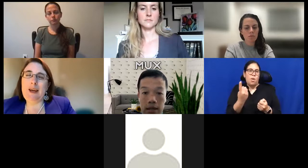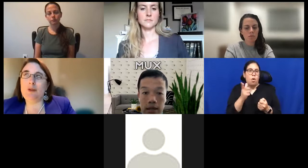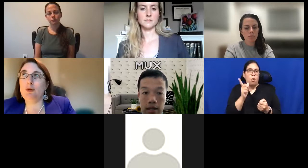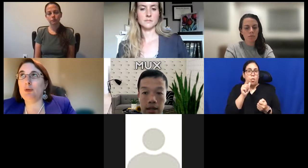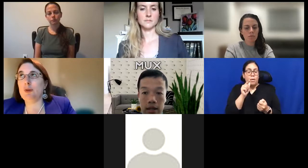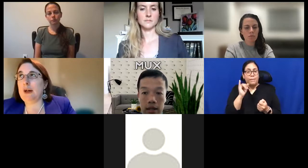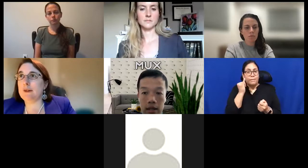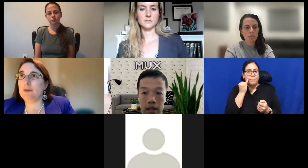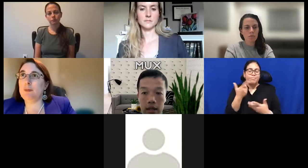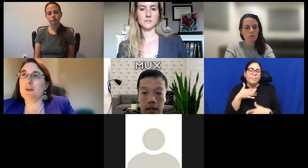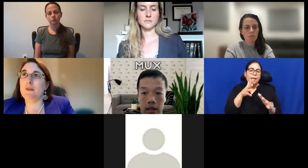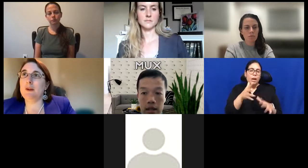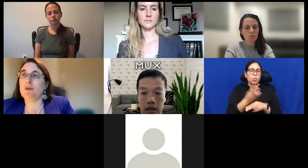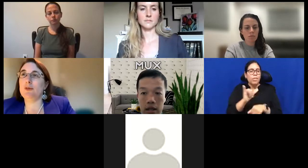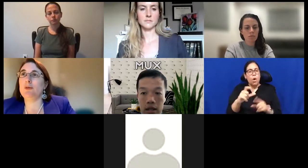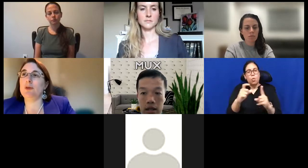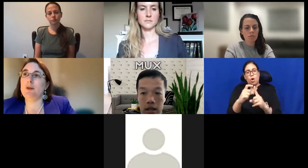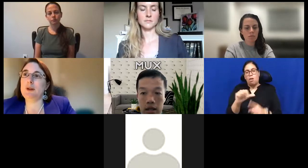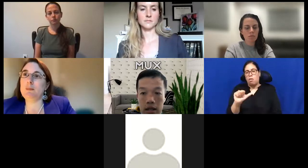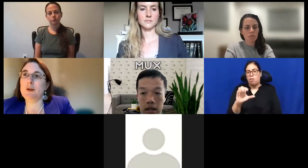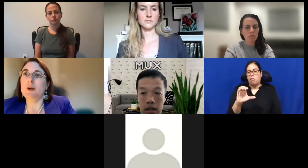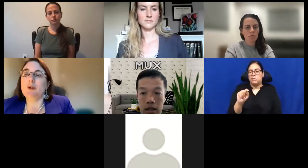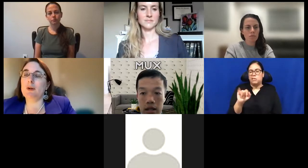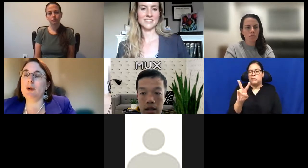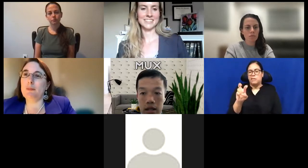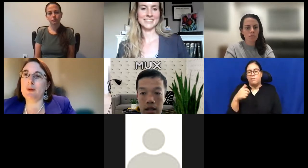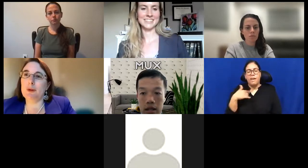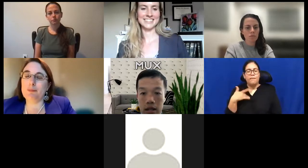I hate to use the word active because I think it's so degrading, but